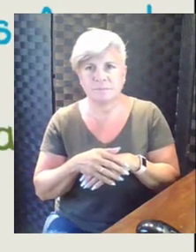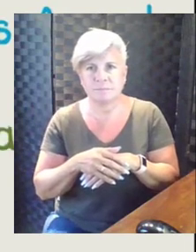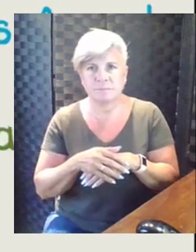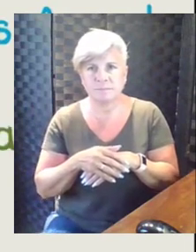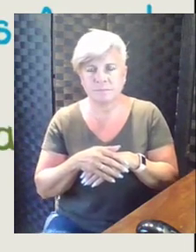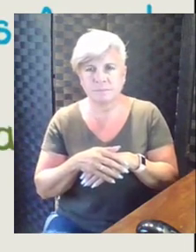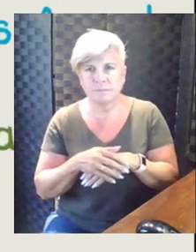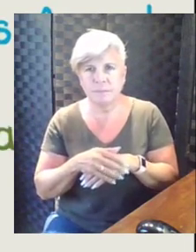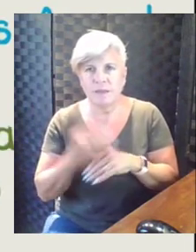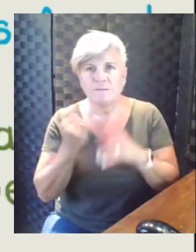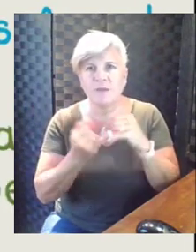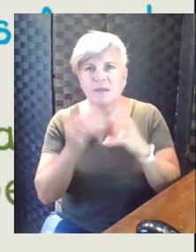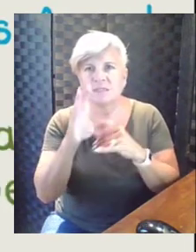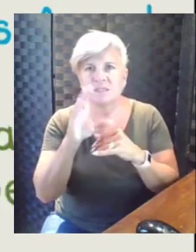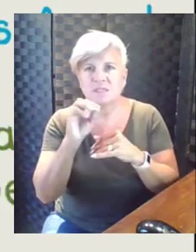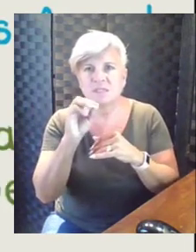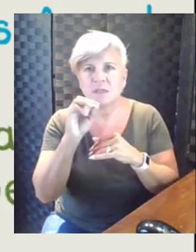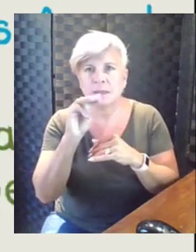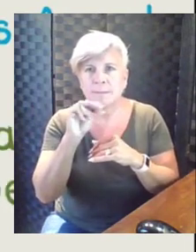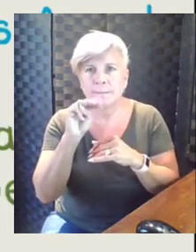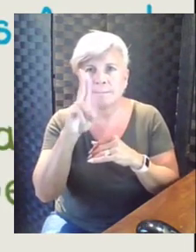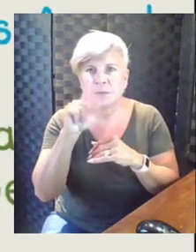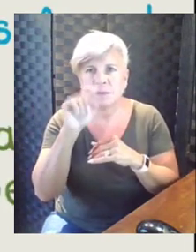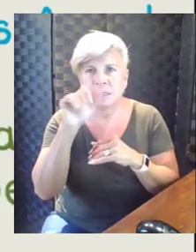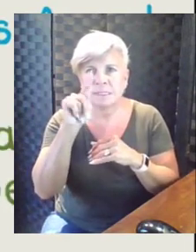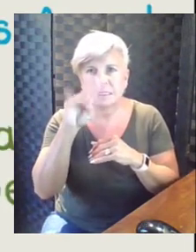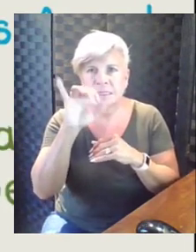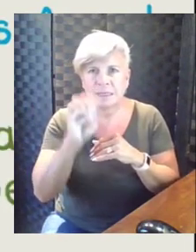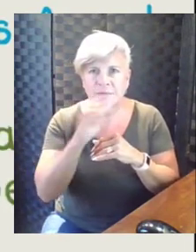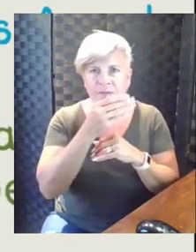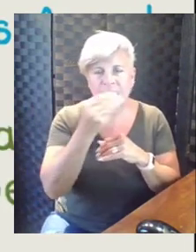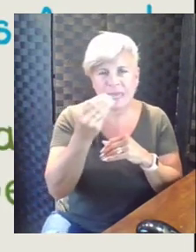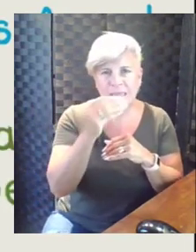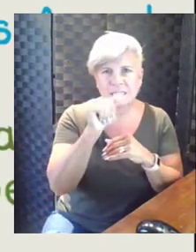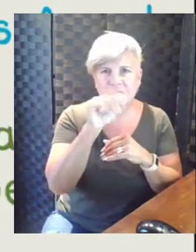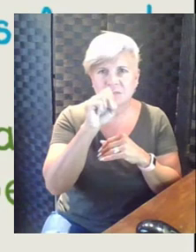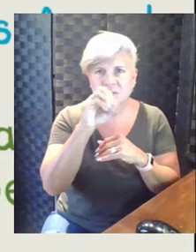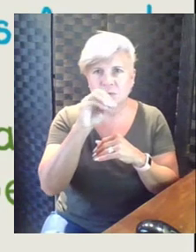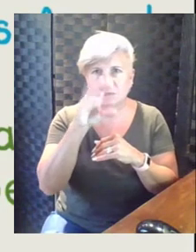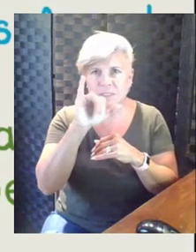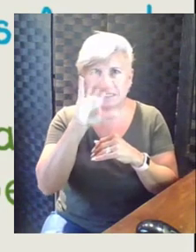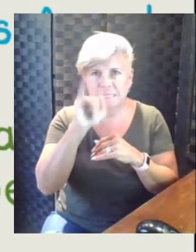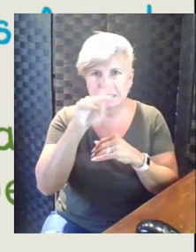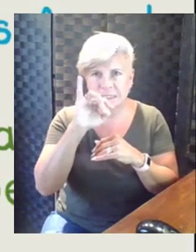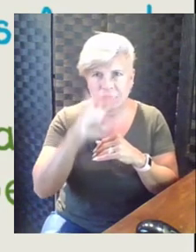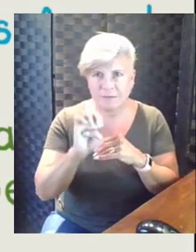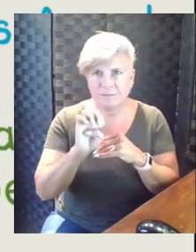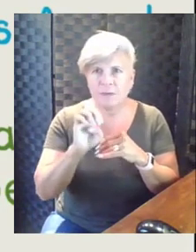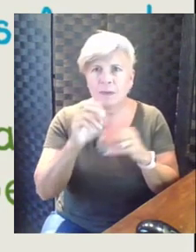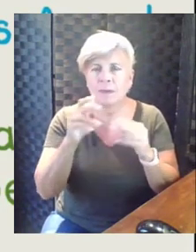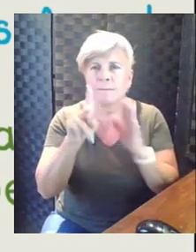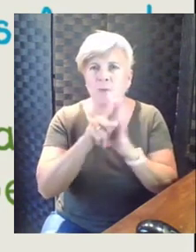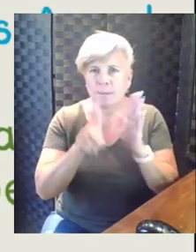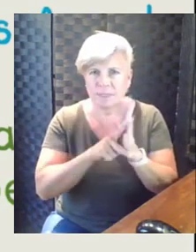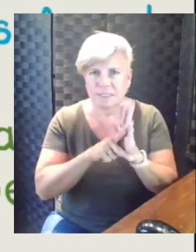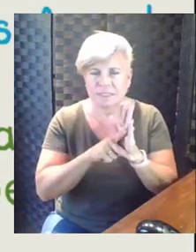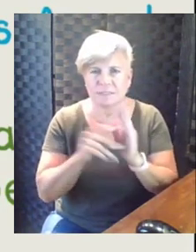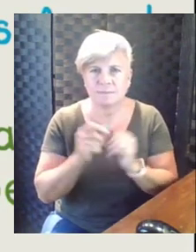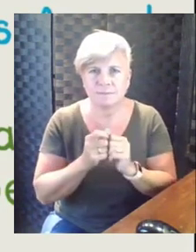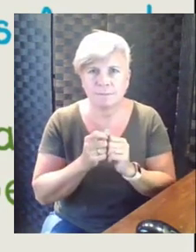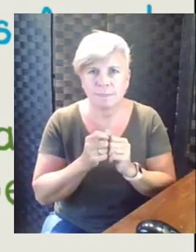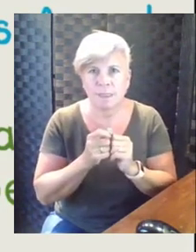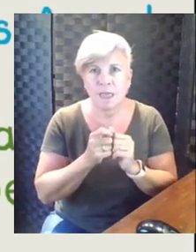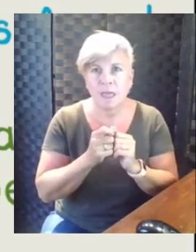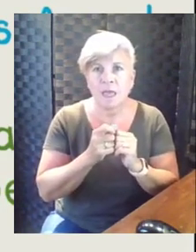A final strategy is to use the commutative and associative properties of addition. The commutative property says that we can